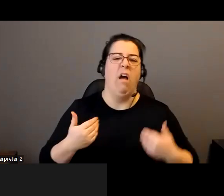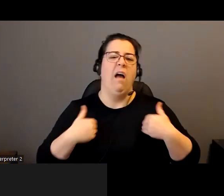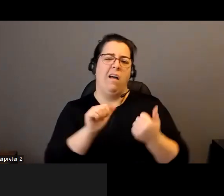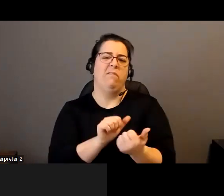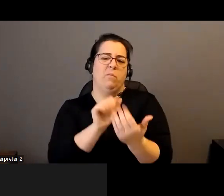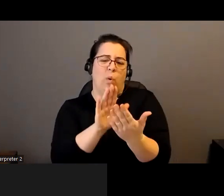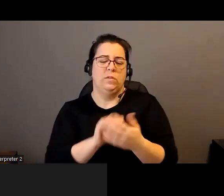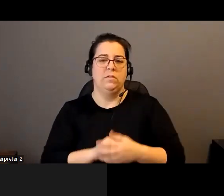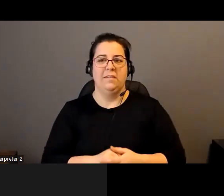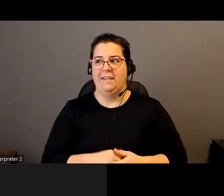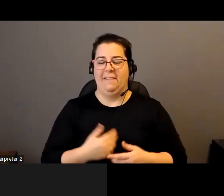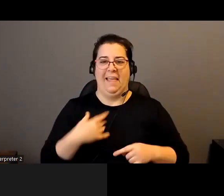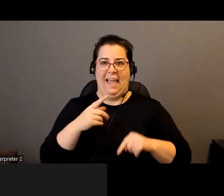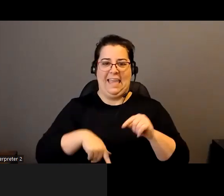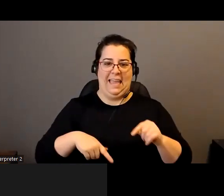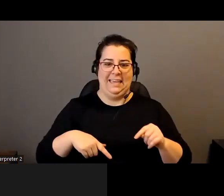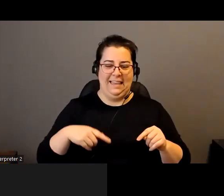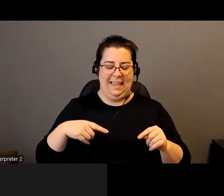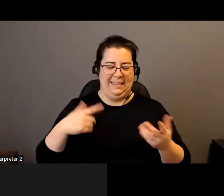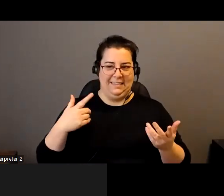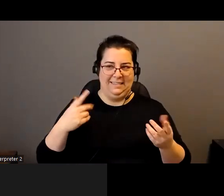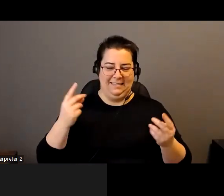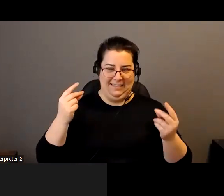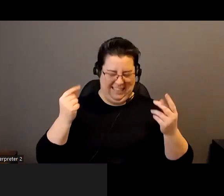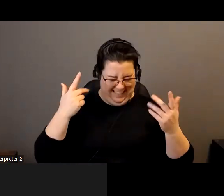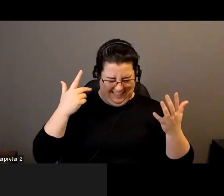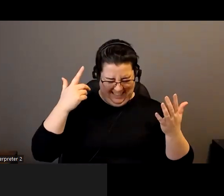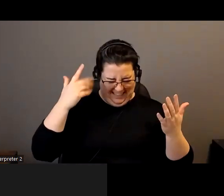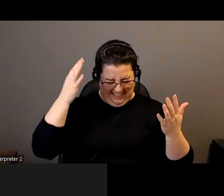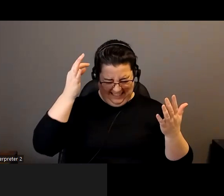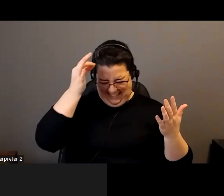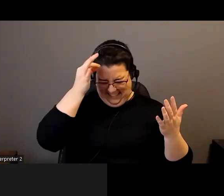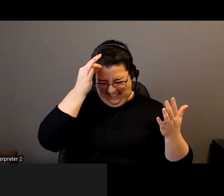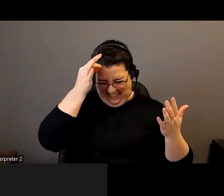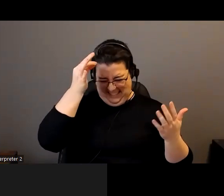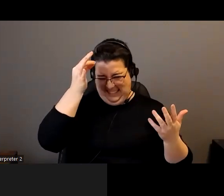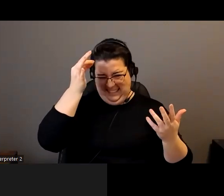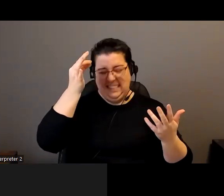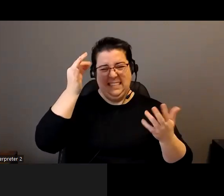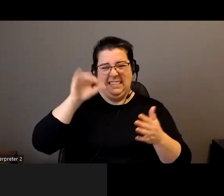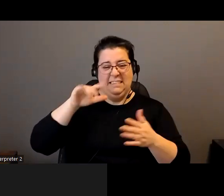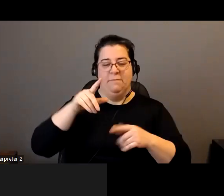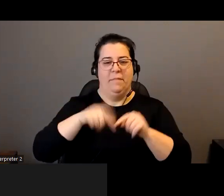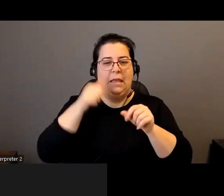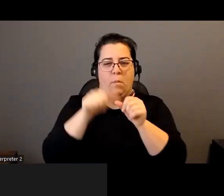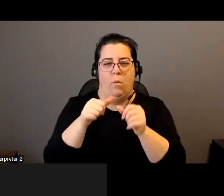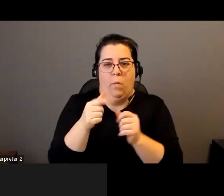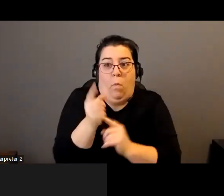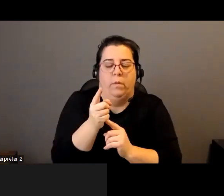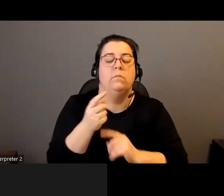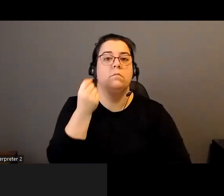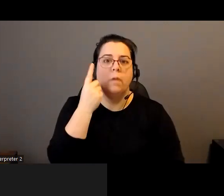I can't sort of pull it right now, but I say, yes, if you know, and we're trading on